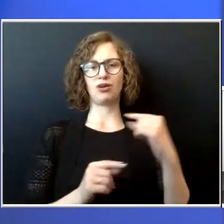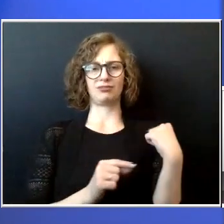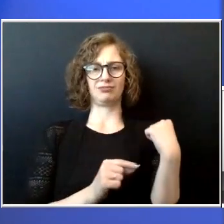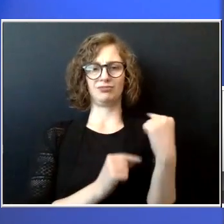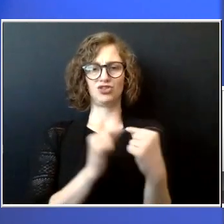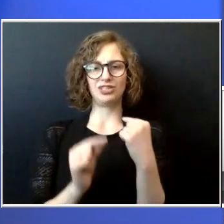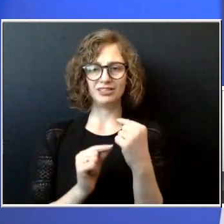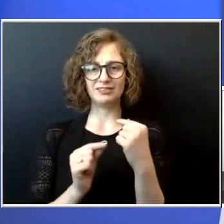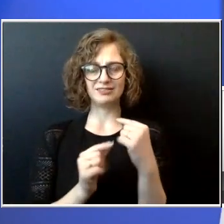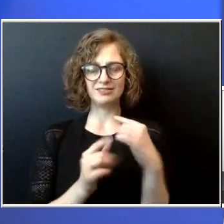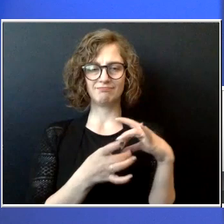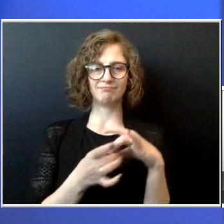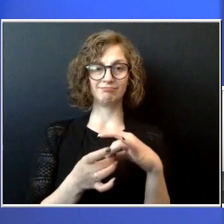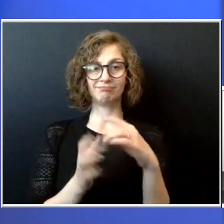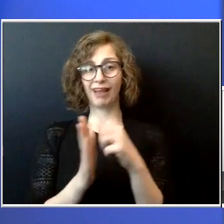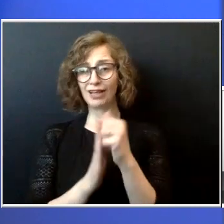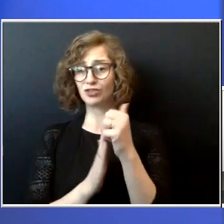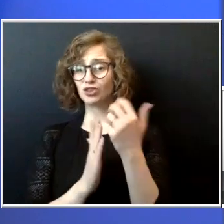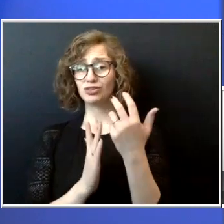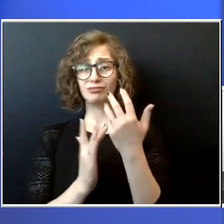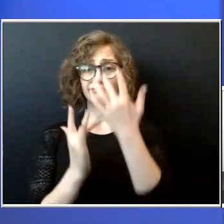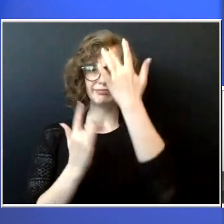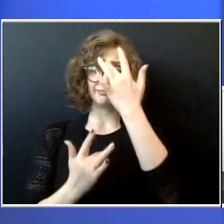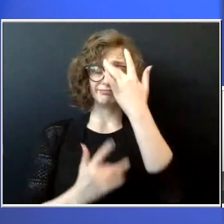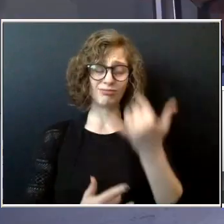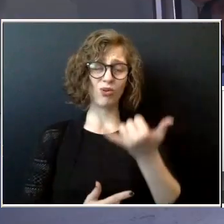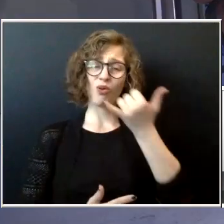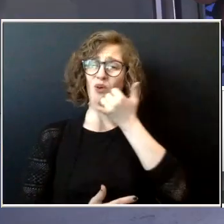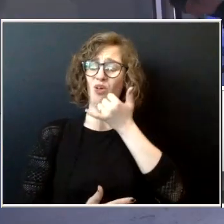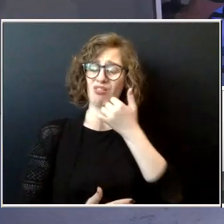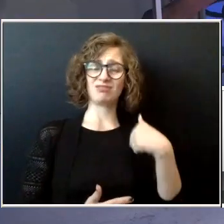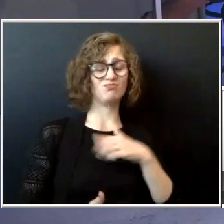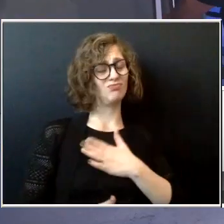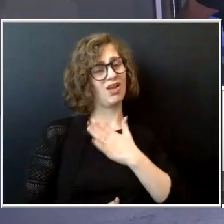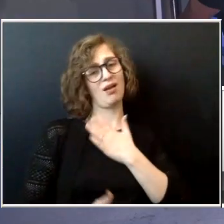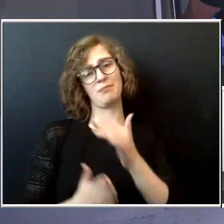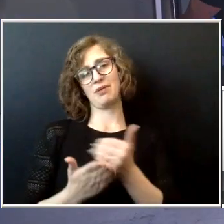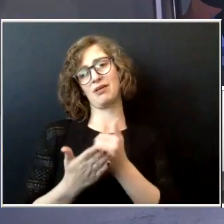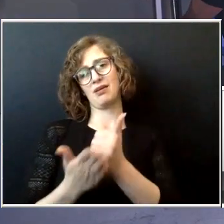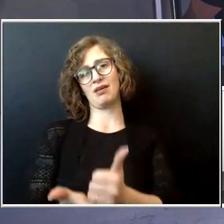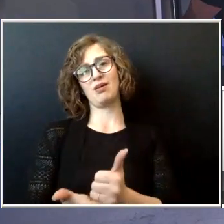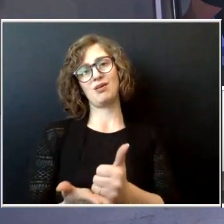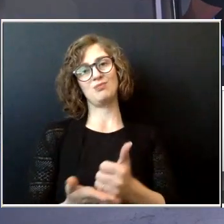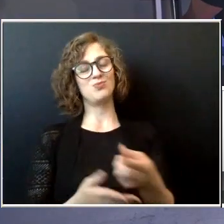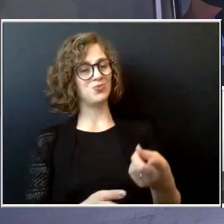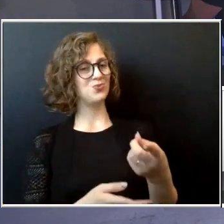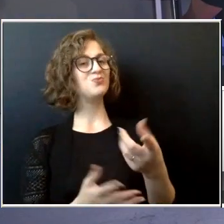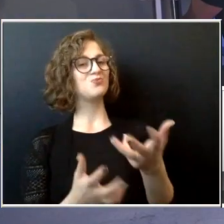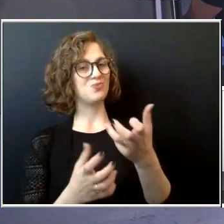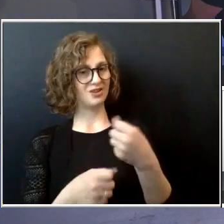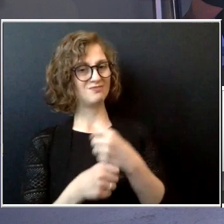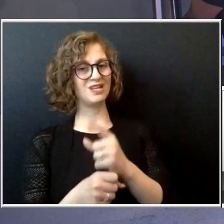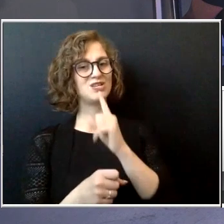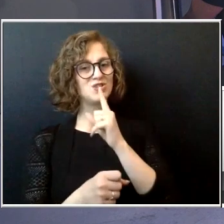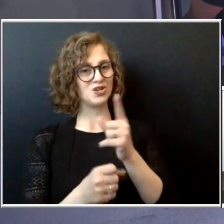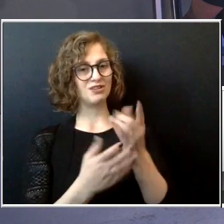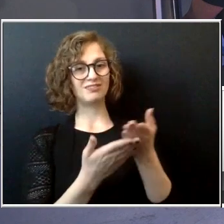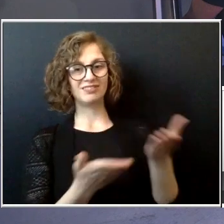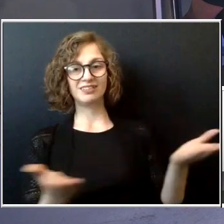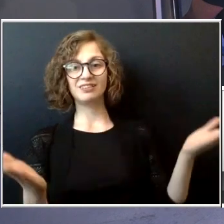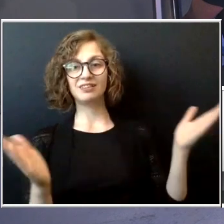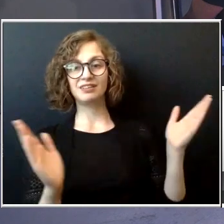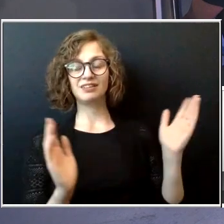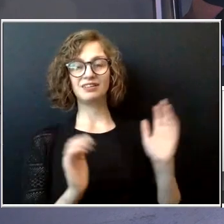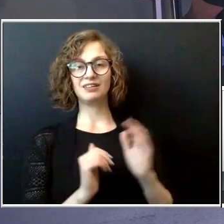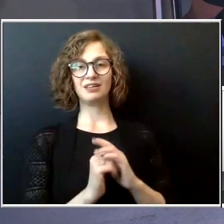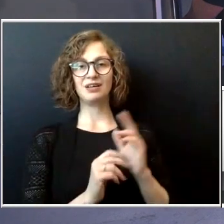call us and we're here to help guide you through that maze. Well, and you said, you wanted to make sure you shared that so that people didn't have fear that it was going to take a long